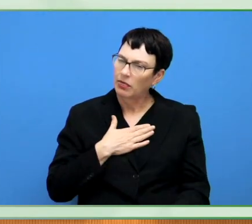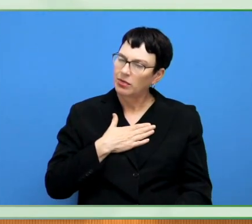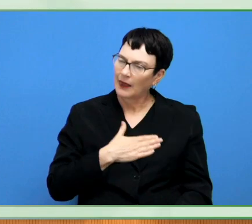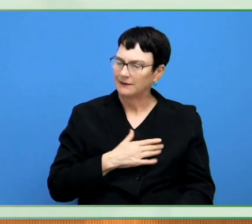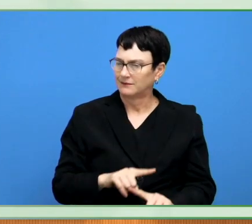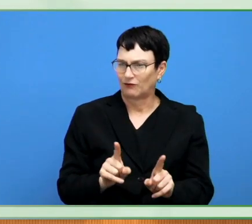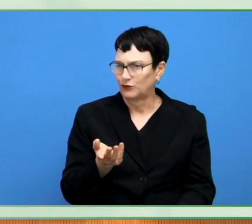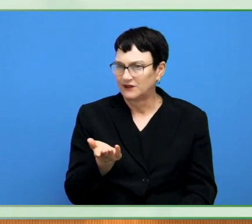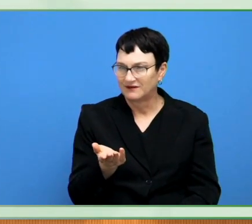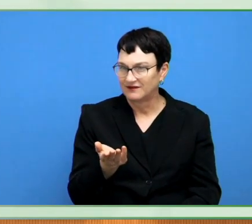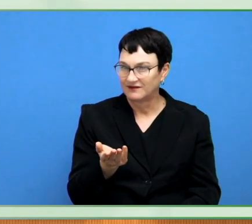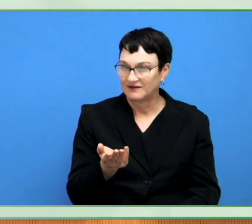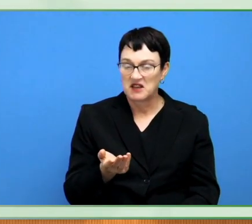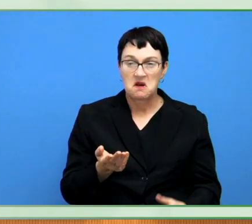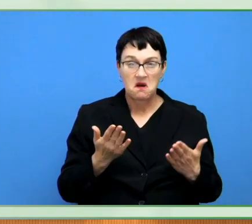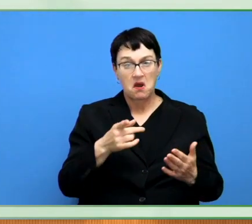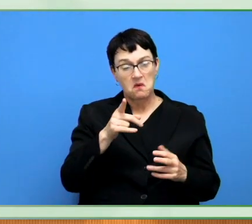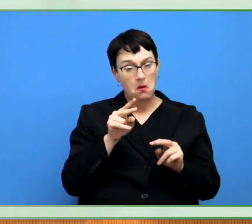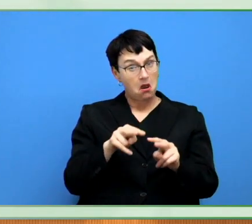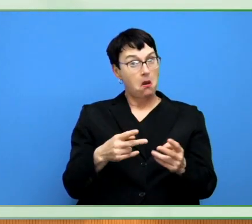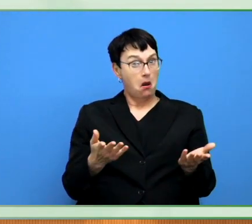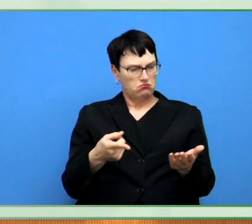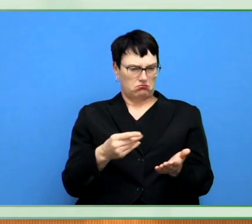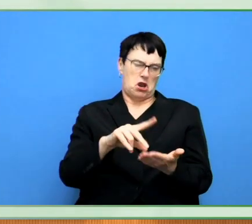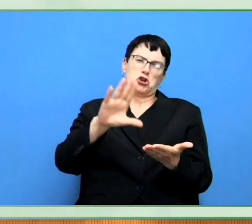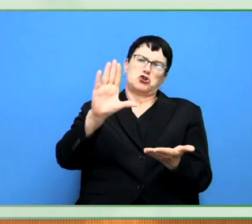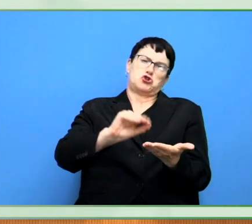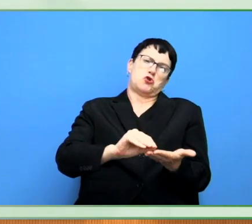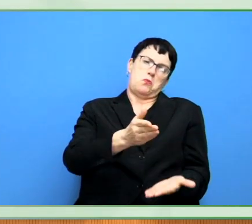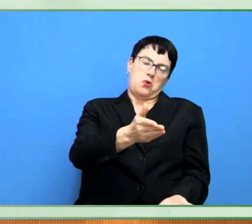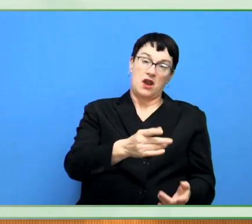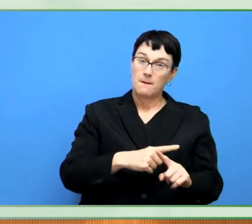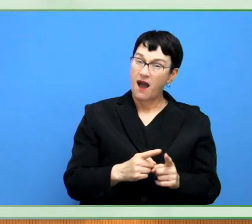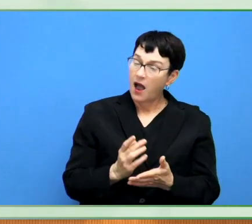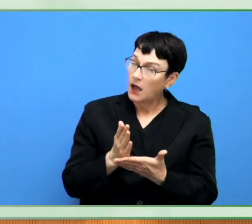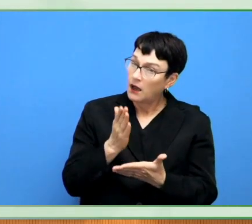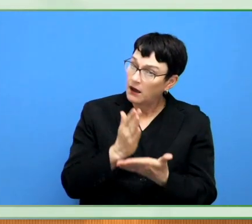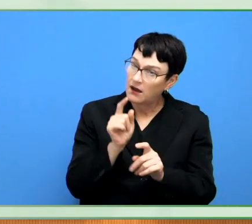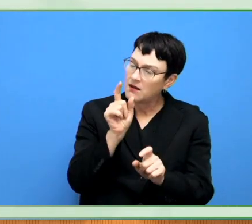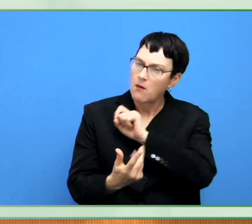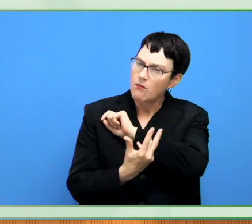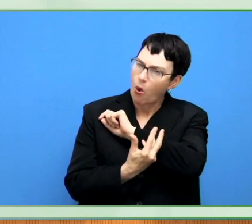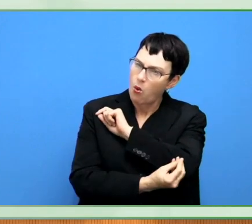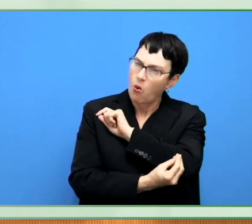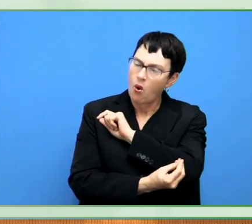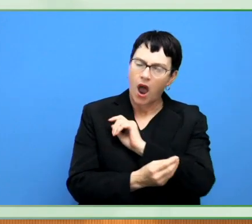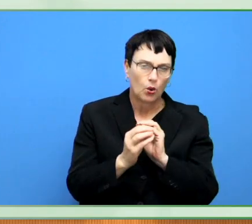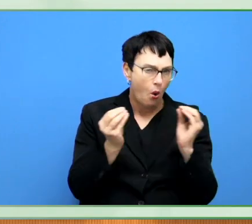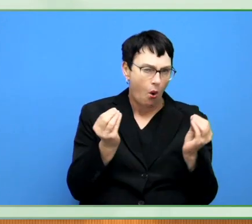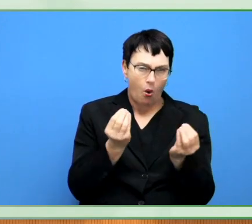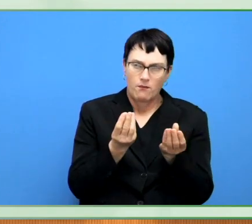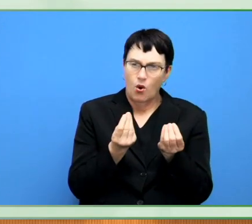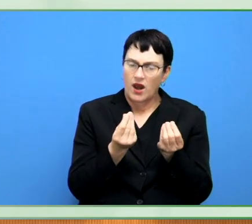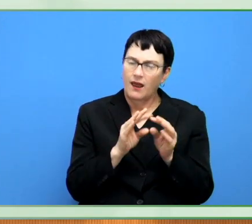it is affordable. Well, for at least 60% of our applicants come from poverty situations. So we have established installment plans to pay it